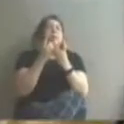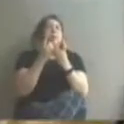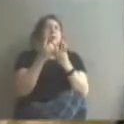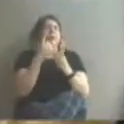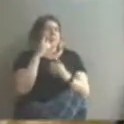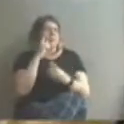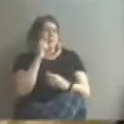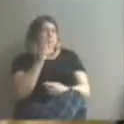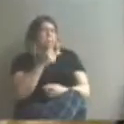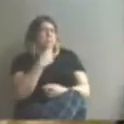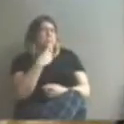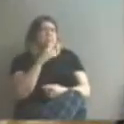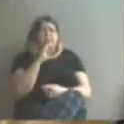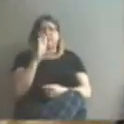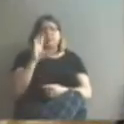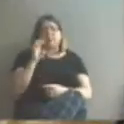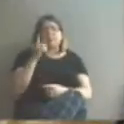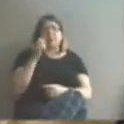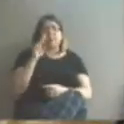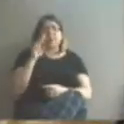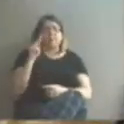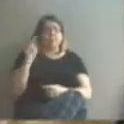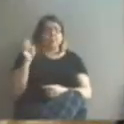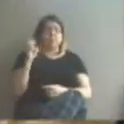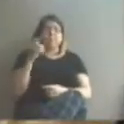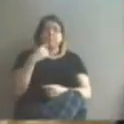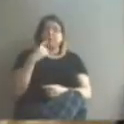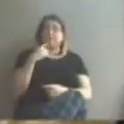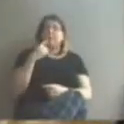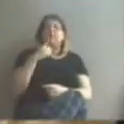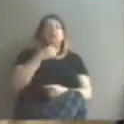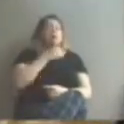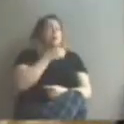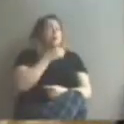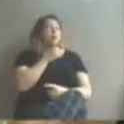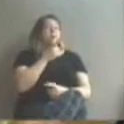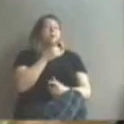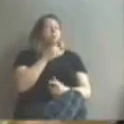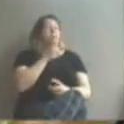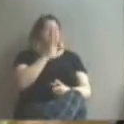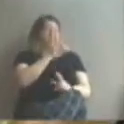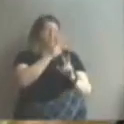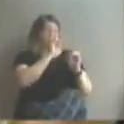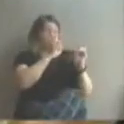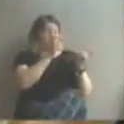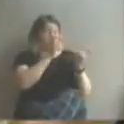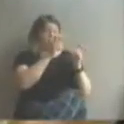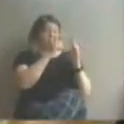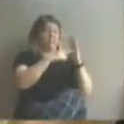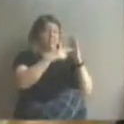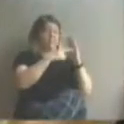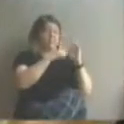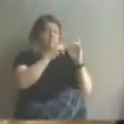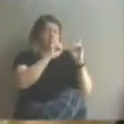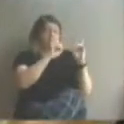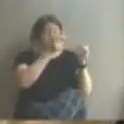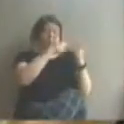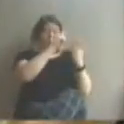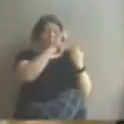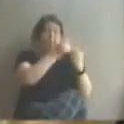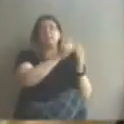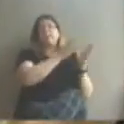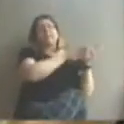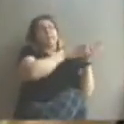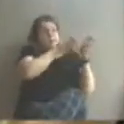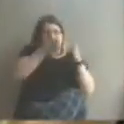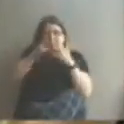say this, I think that Bellarmine would also agree, from the topic of Bellarmine Literacy Project to literacy, Jefferson County Public